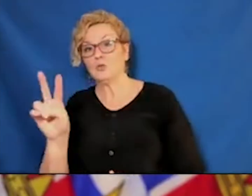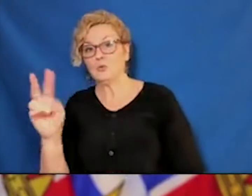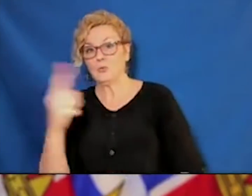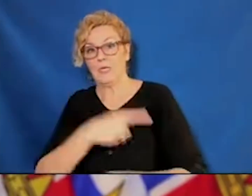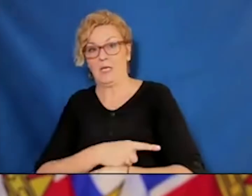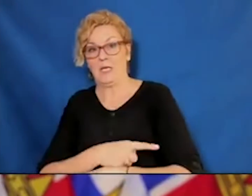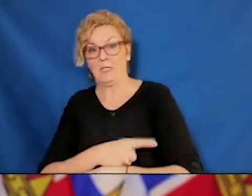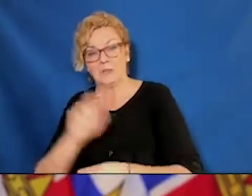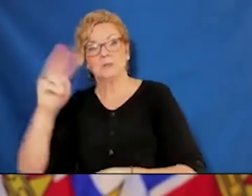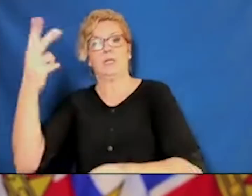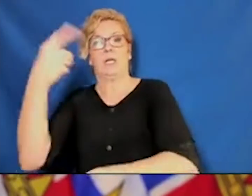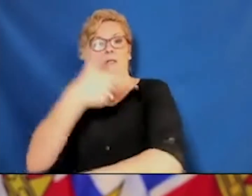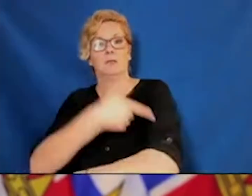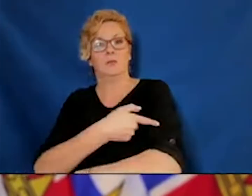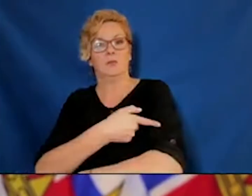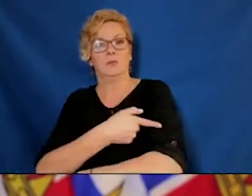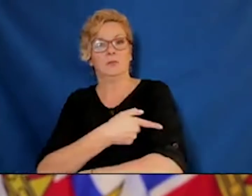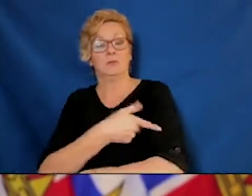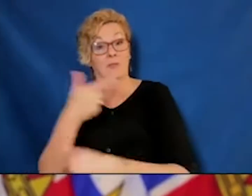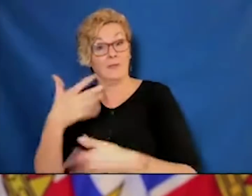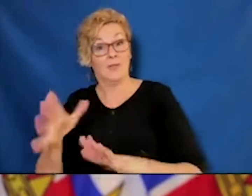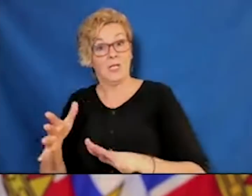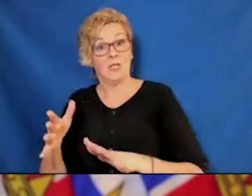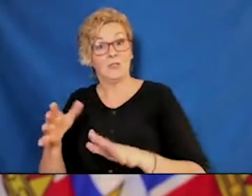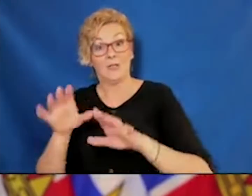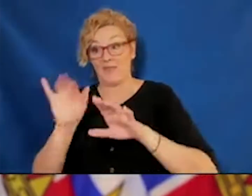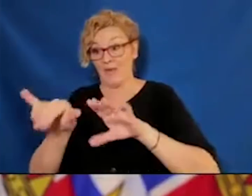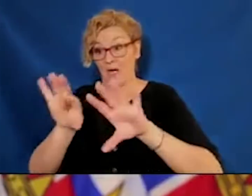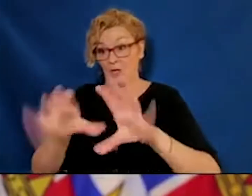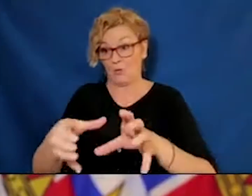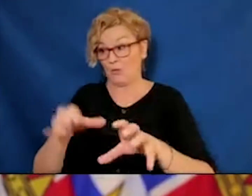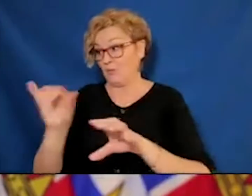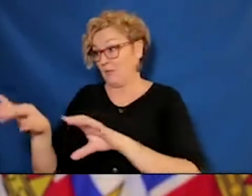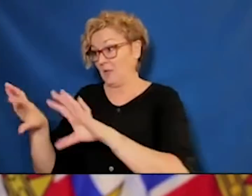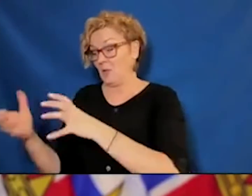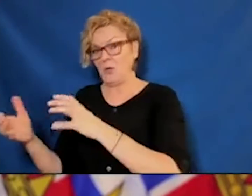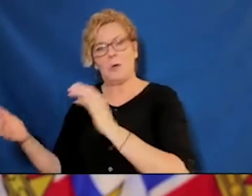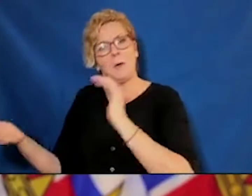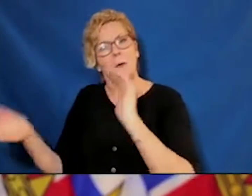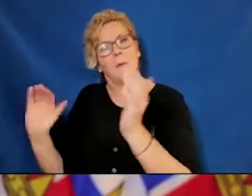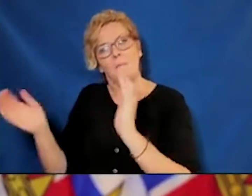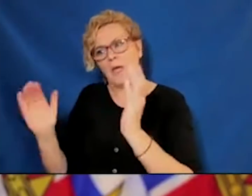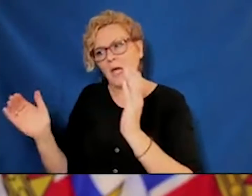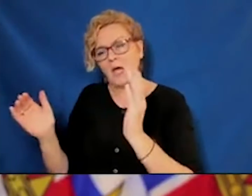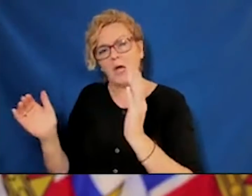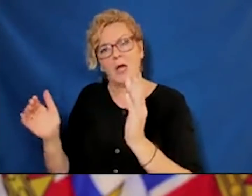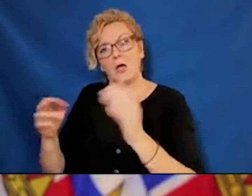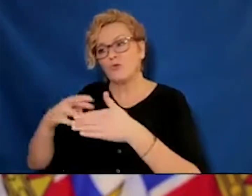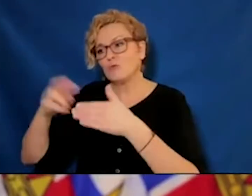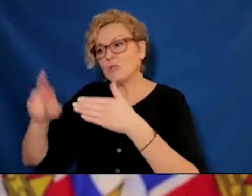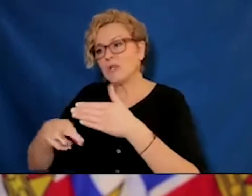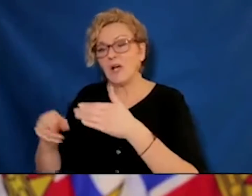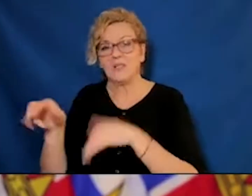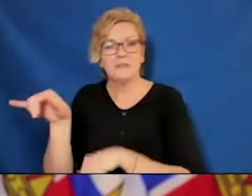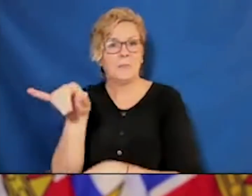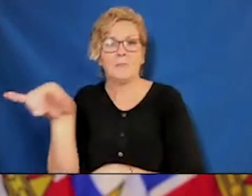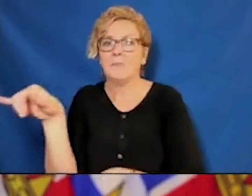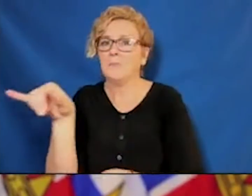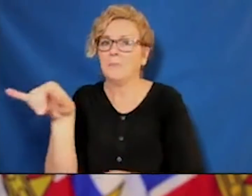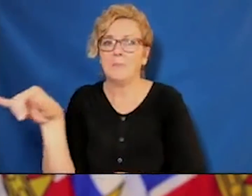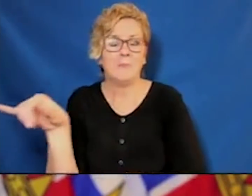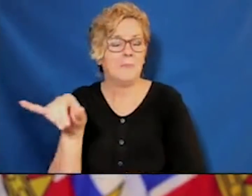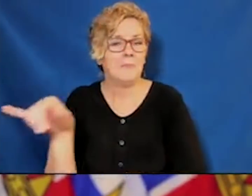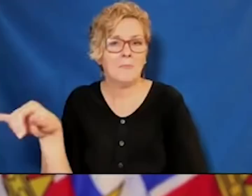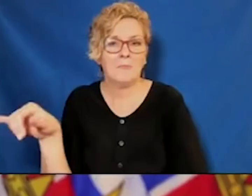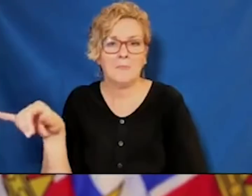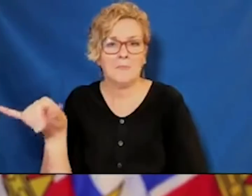us to remember. What we know is that it's much more important with a prime boost vaccine series